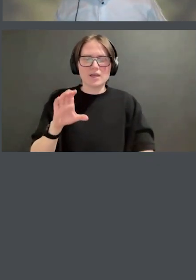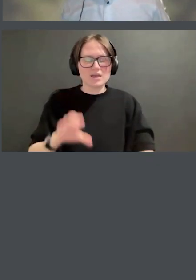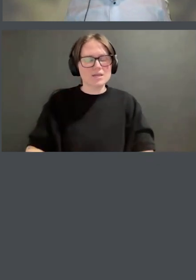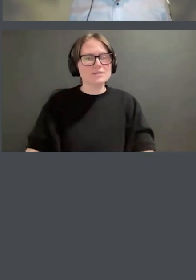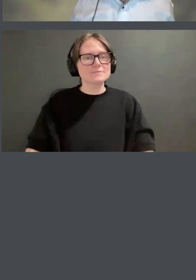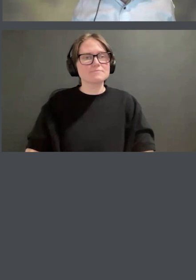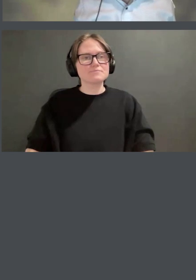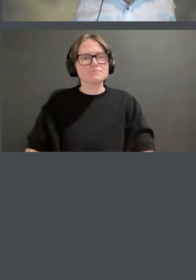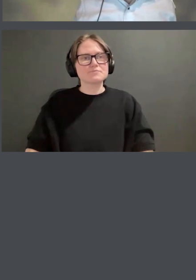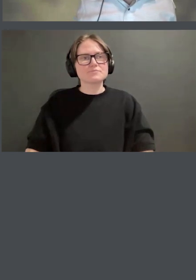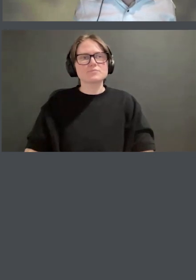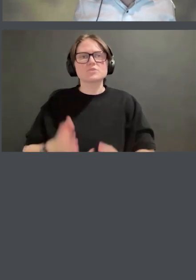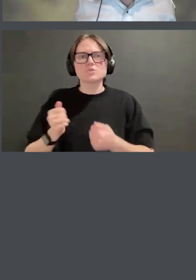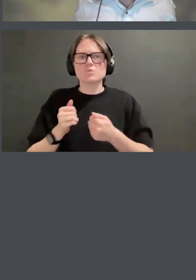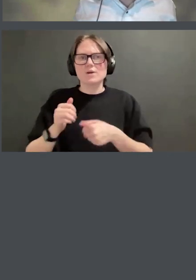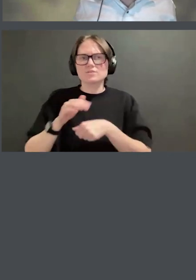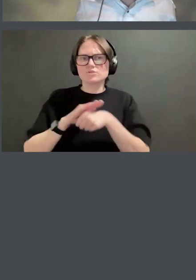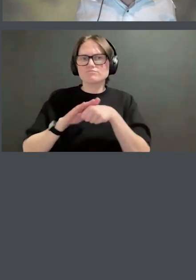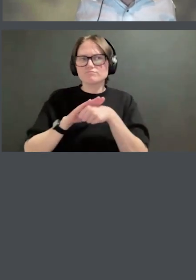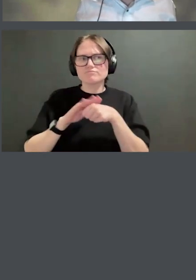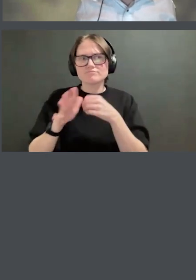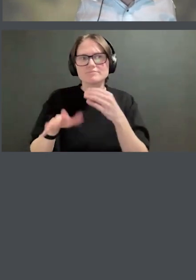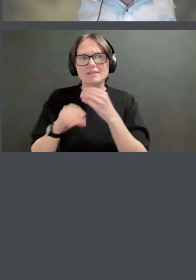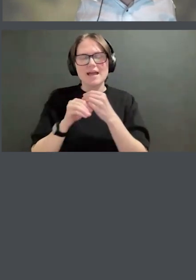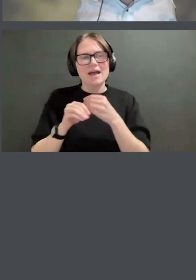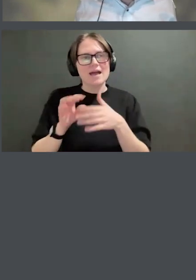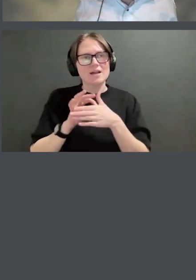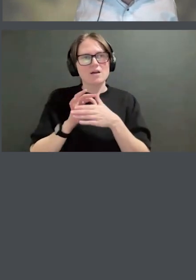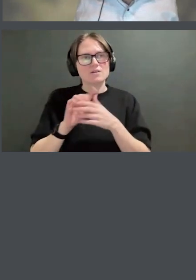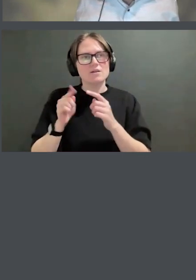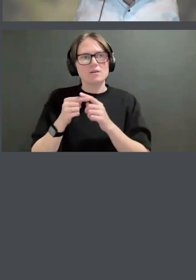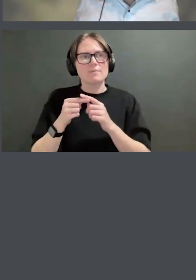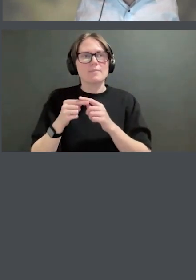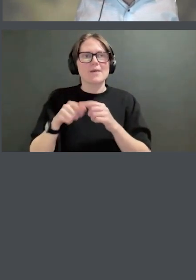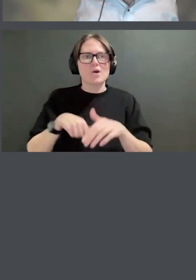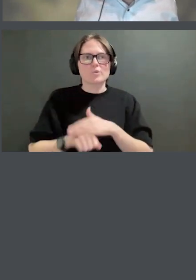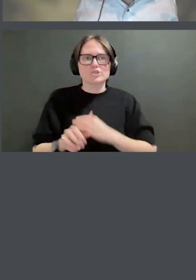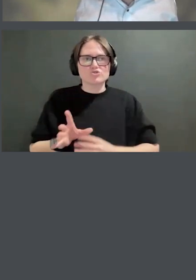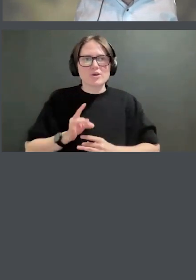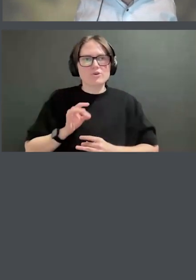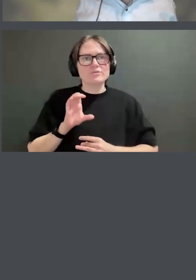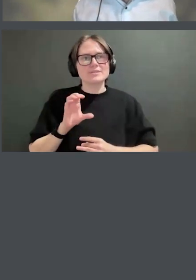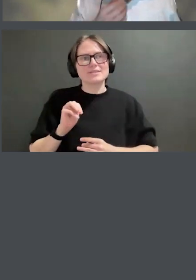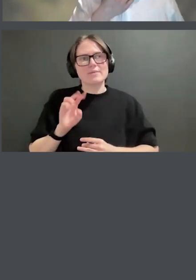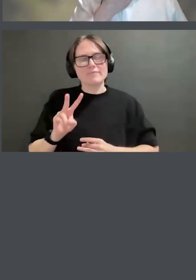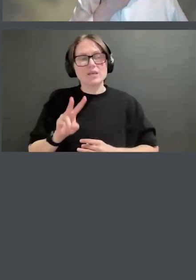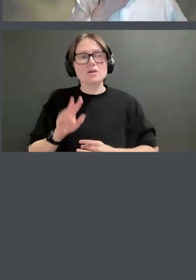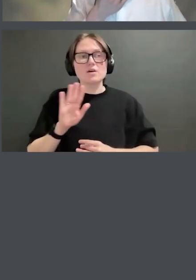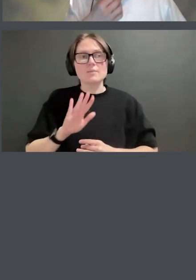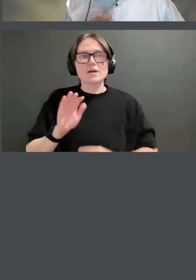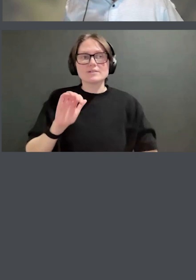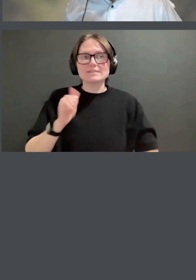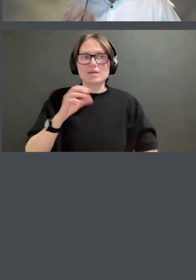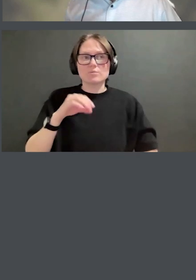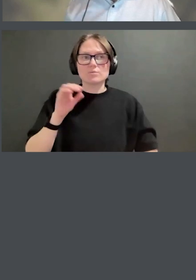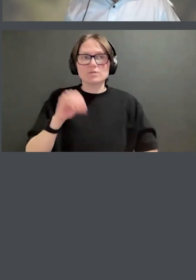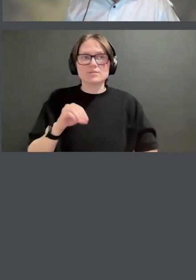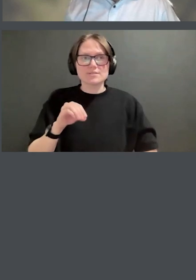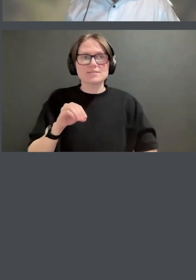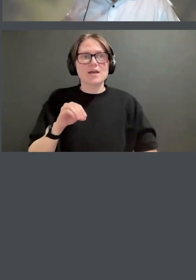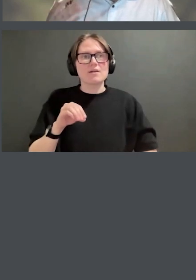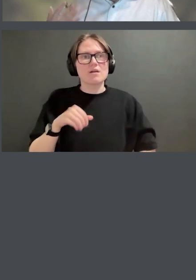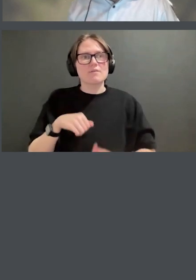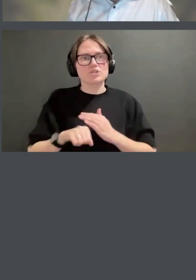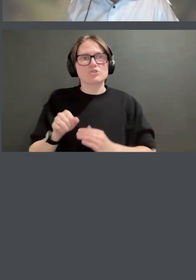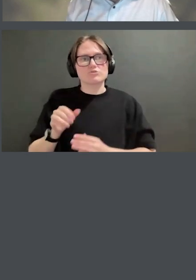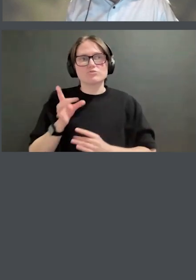So I just wanted to briefly add a little bit of content about congenital CMV. So about 10% of patients with congenital CMV are very